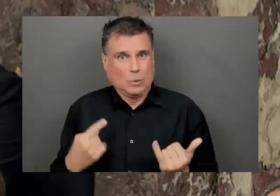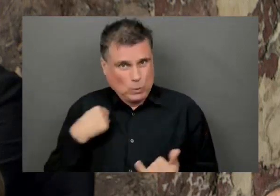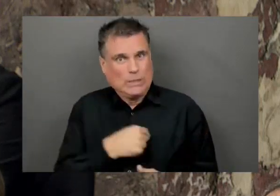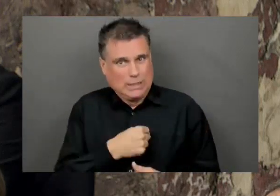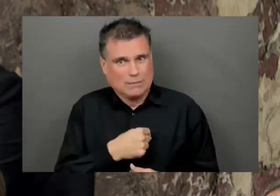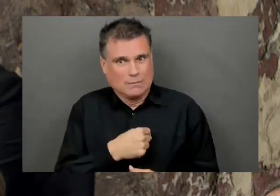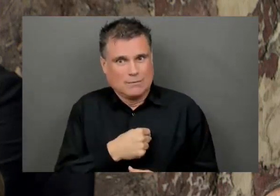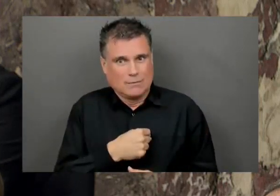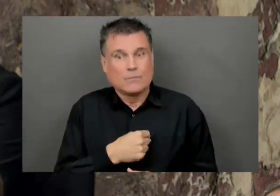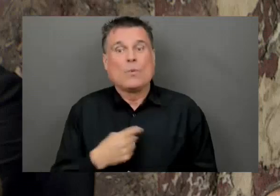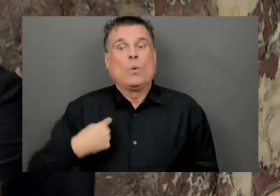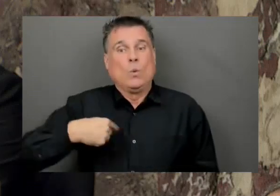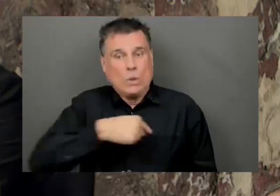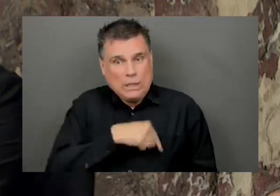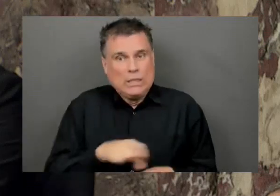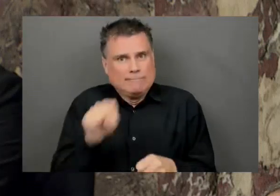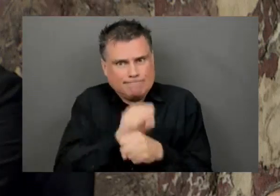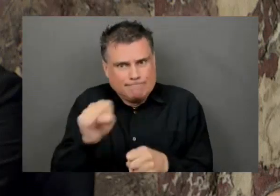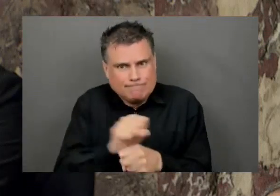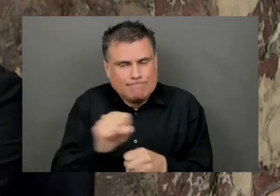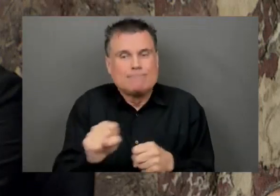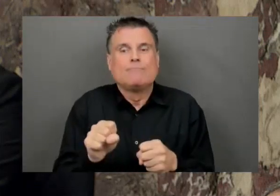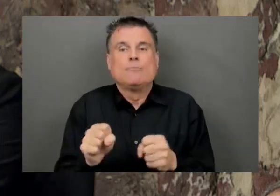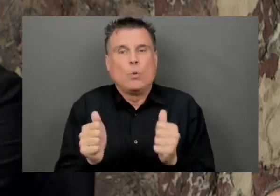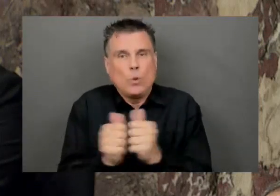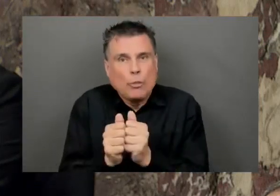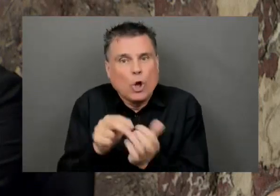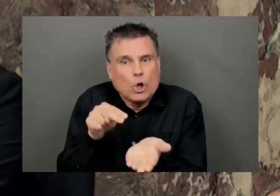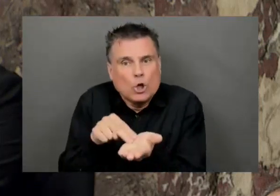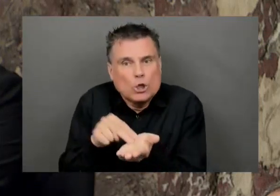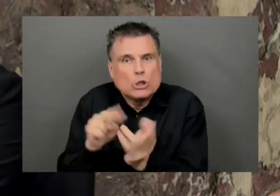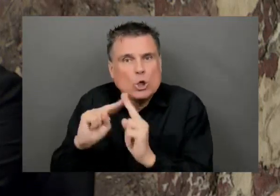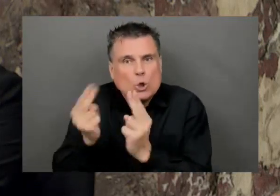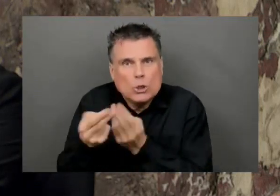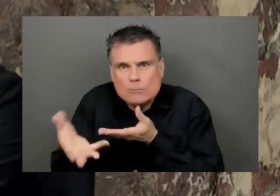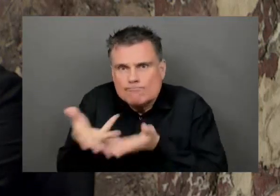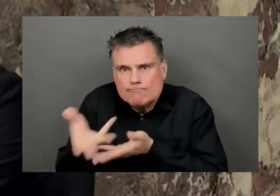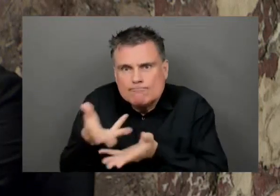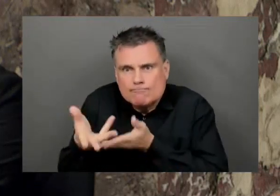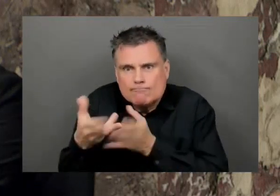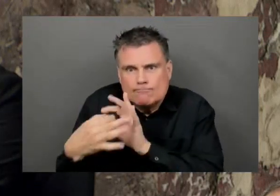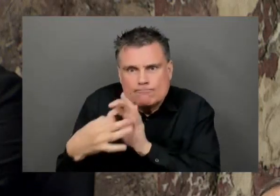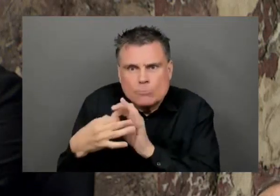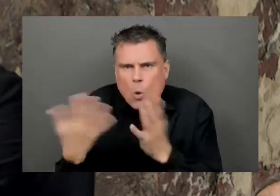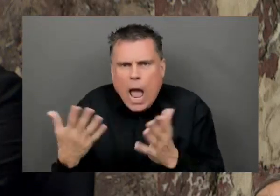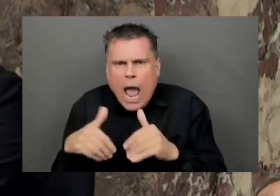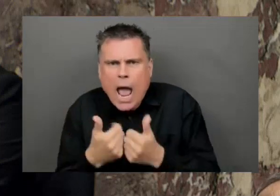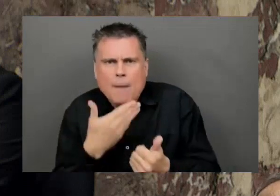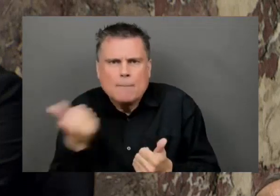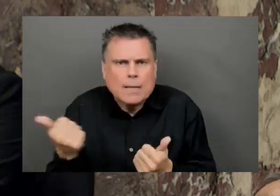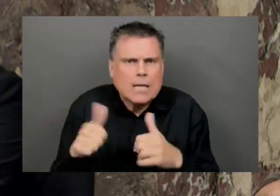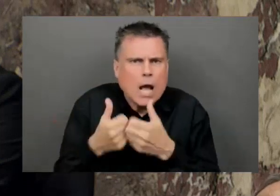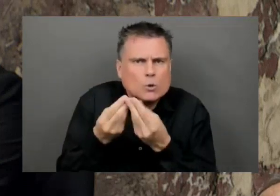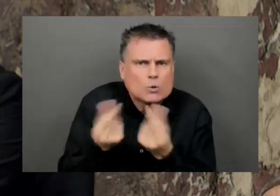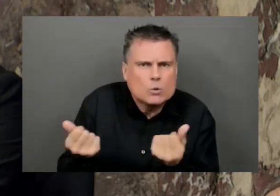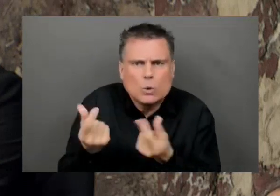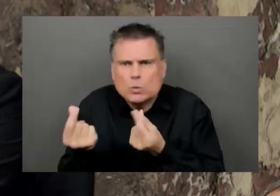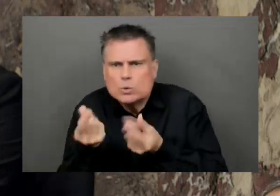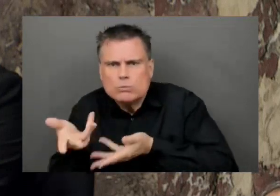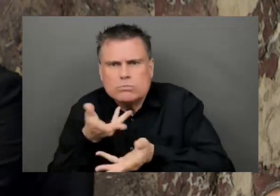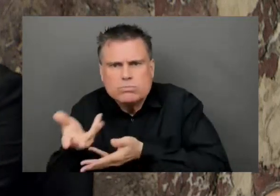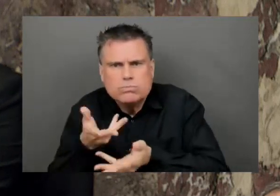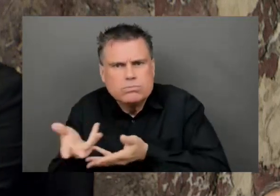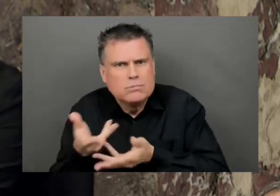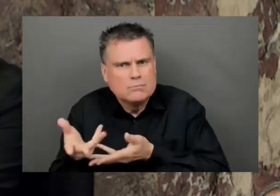BC Nurses Union on all of these questions, including on issues of security in our healthcare system. It's why we